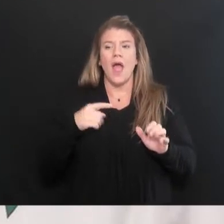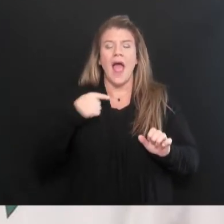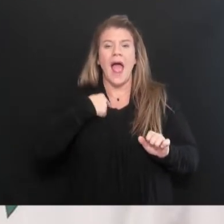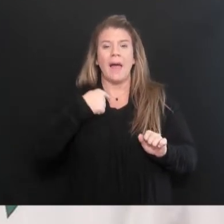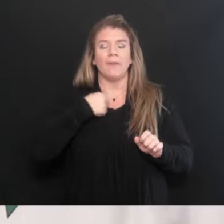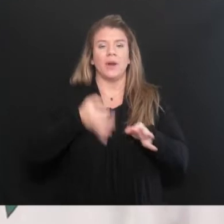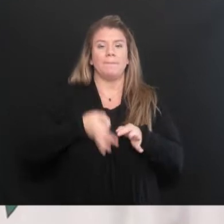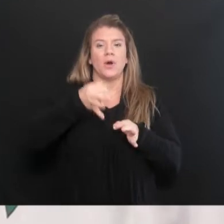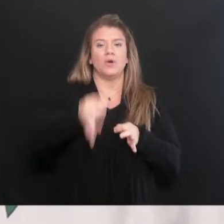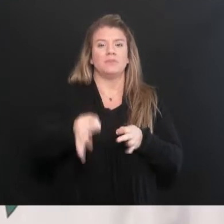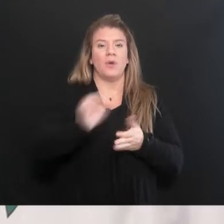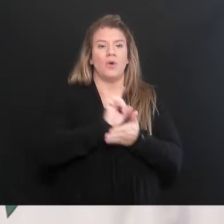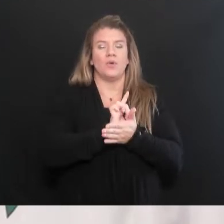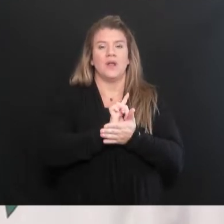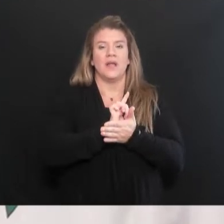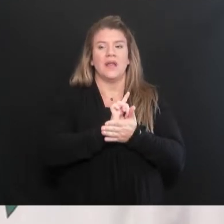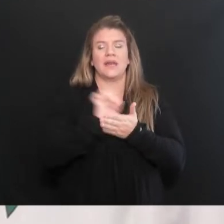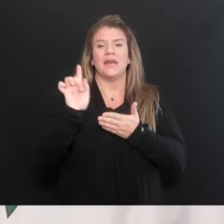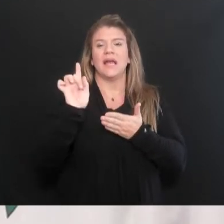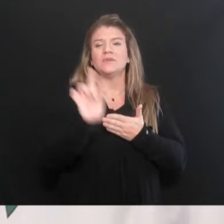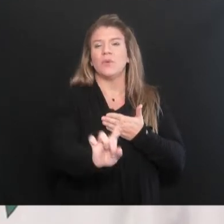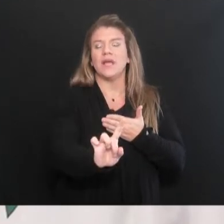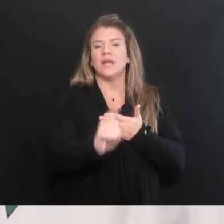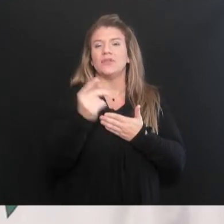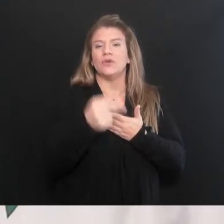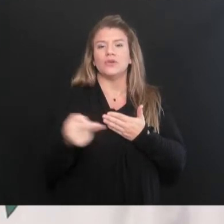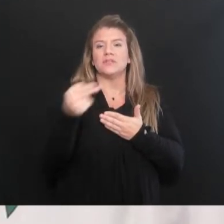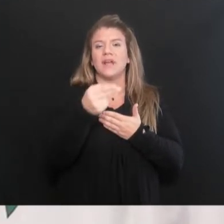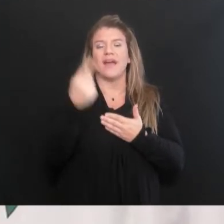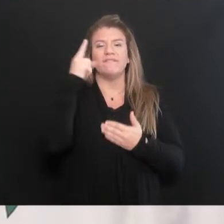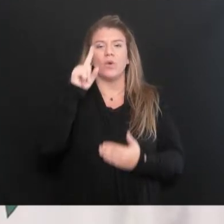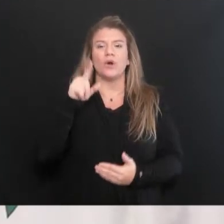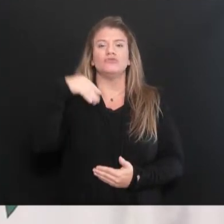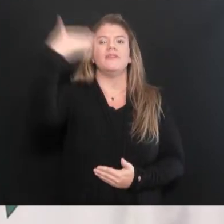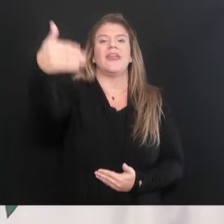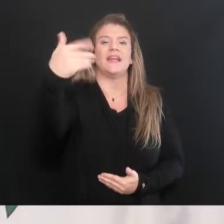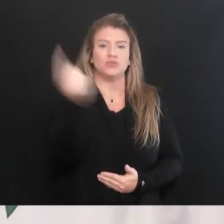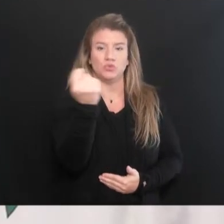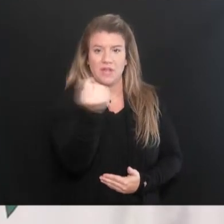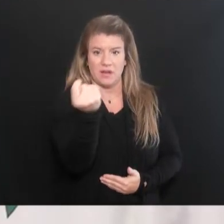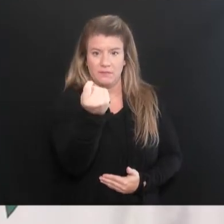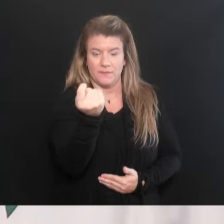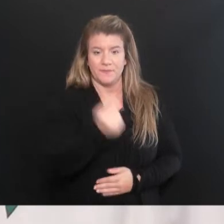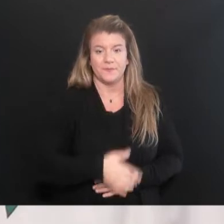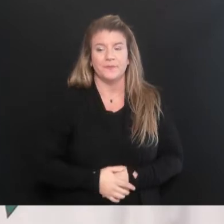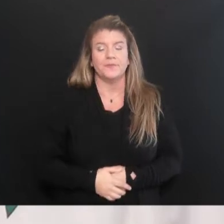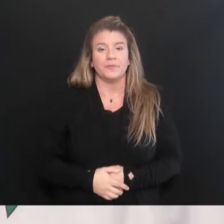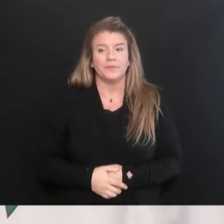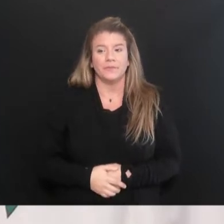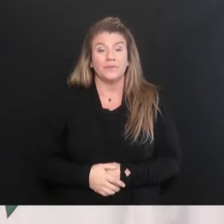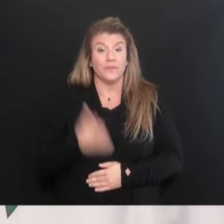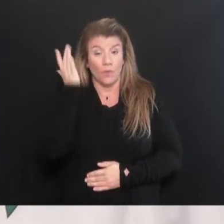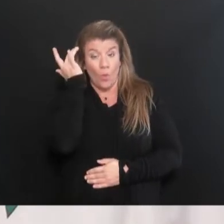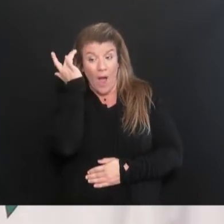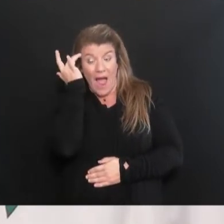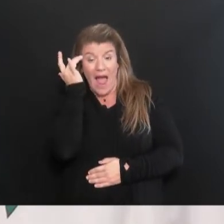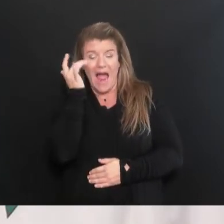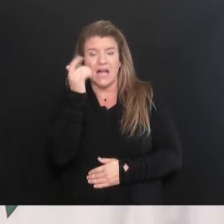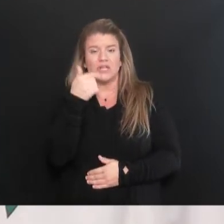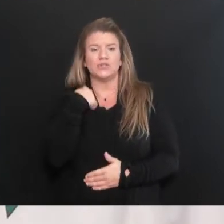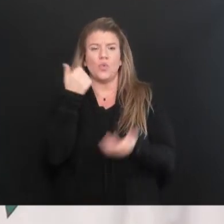next week from Thursday to the following Tuesday. And so we can